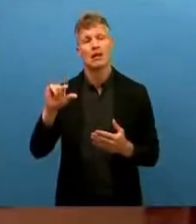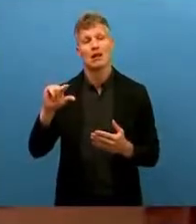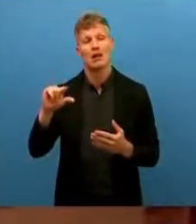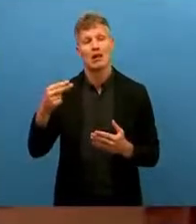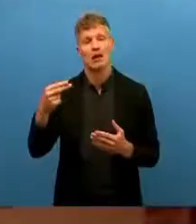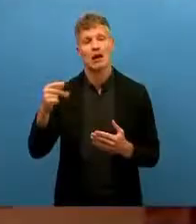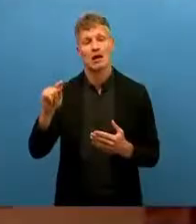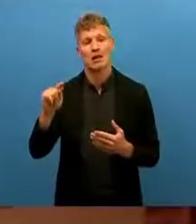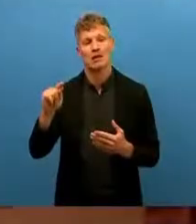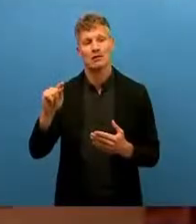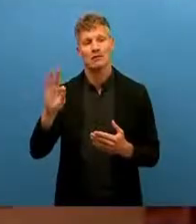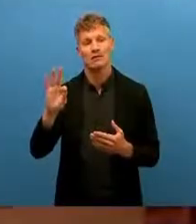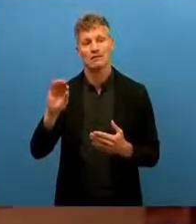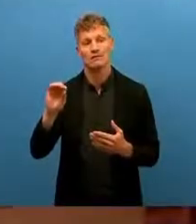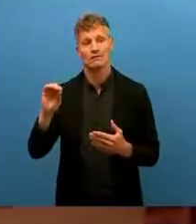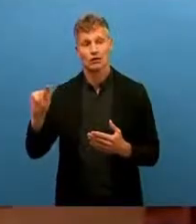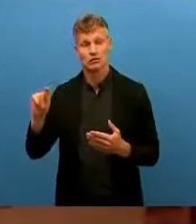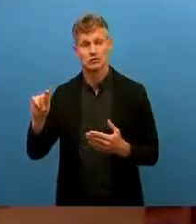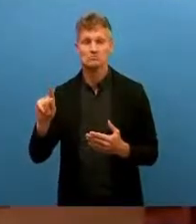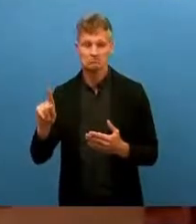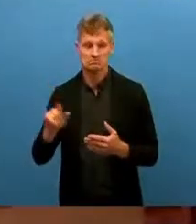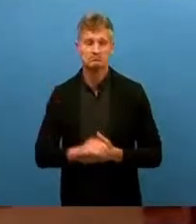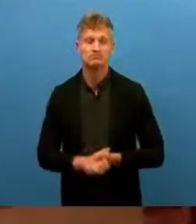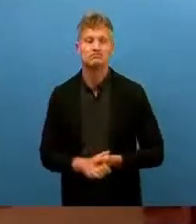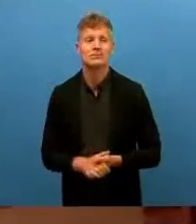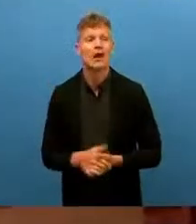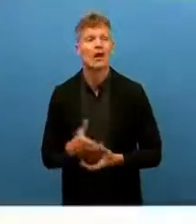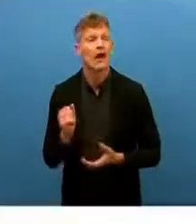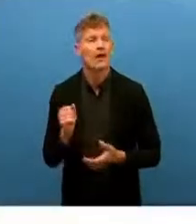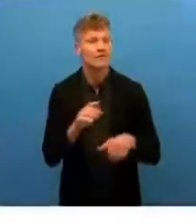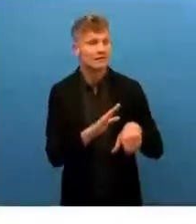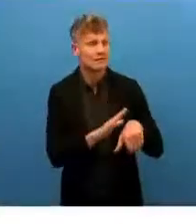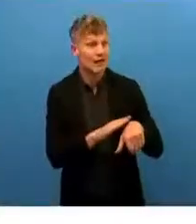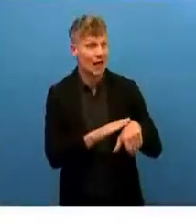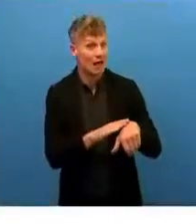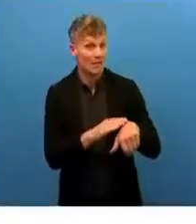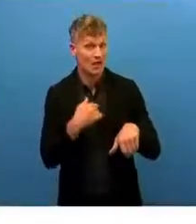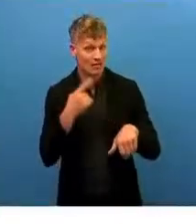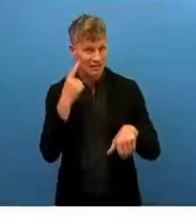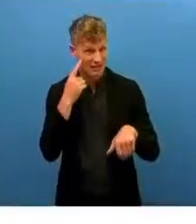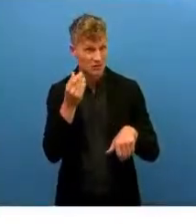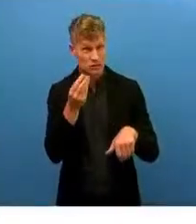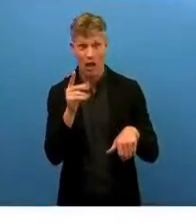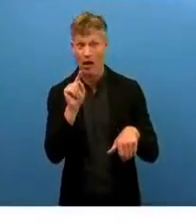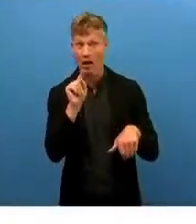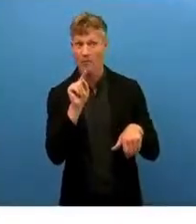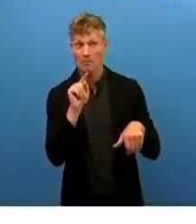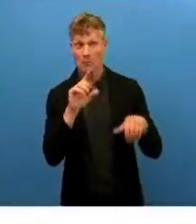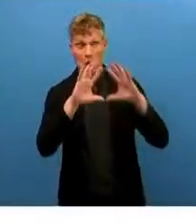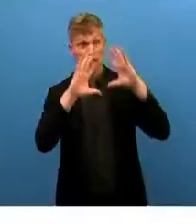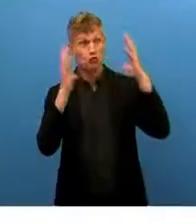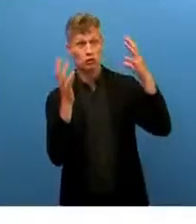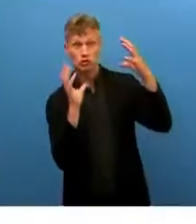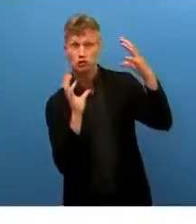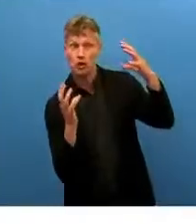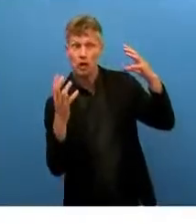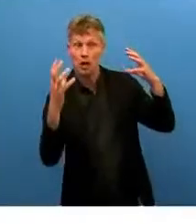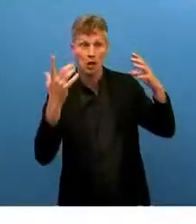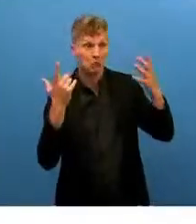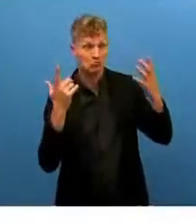If we still have time on the clock, I'd like to ask some of the regions that we haven't heard from to take the floor, please.